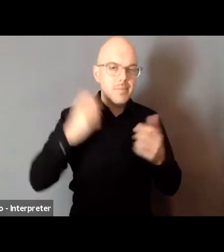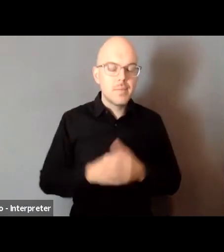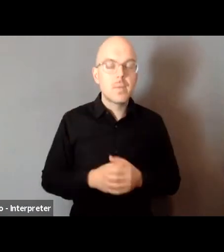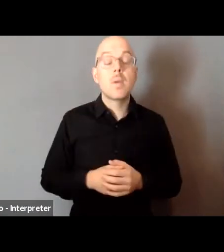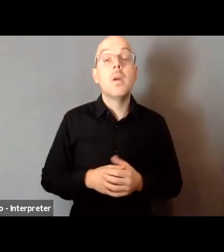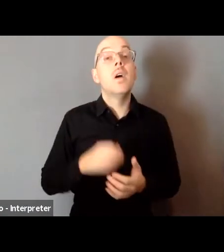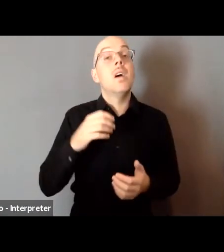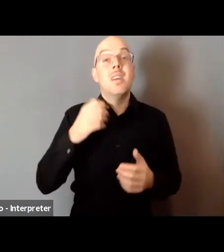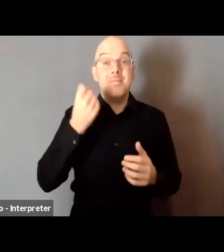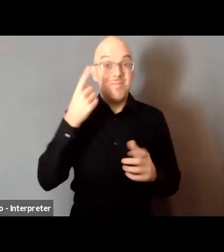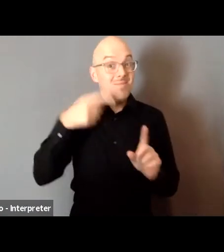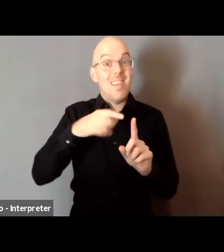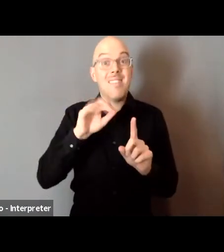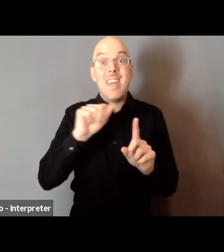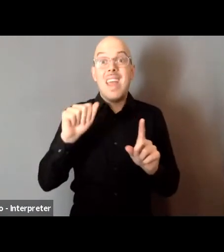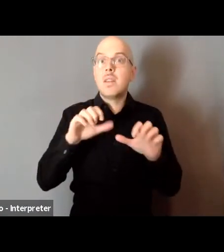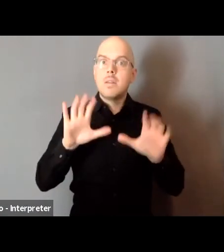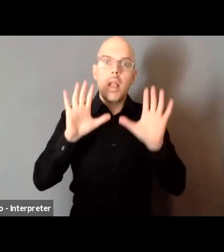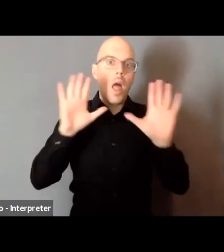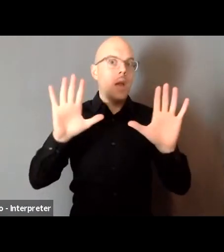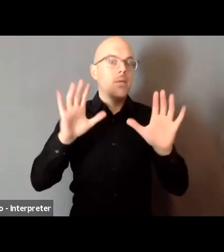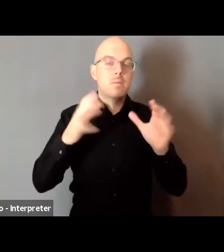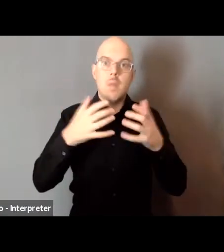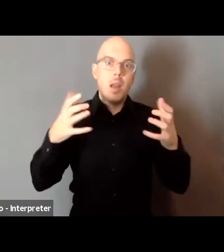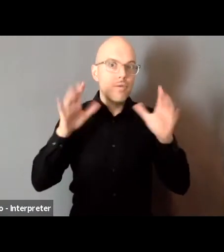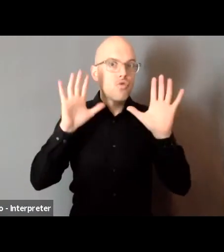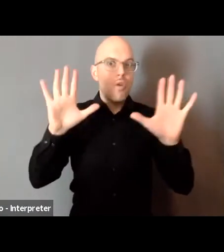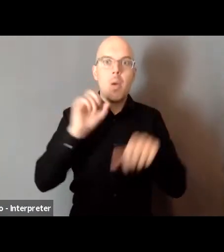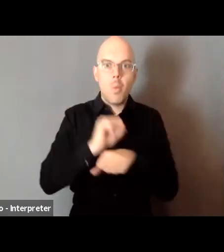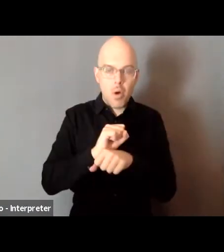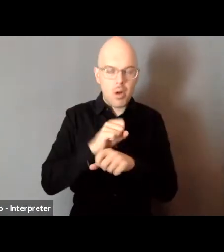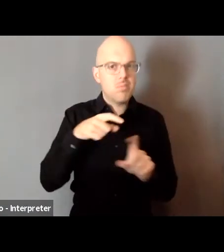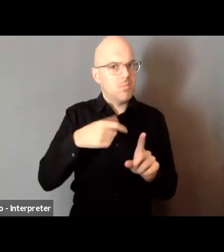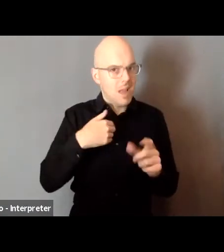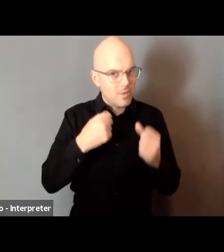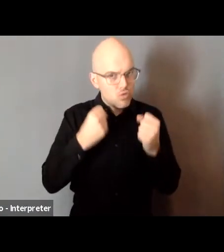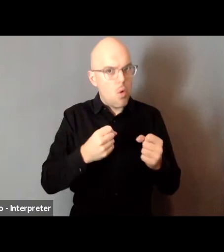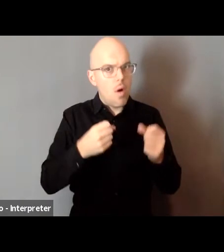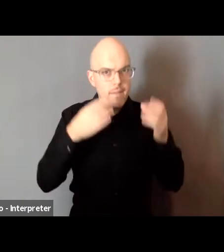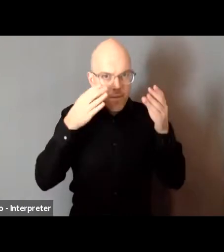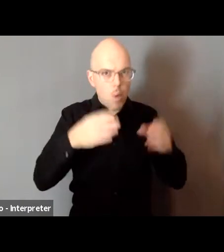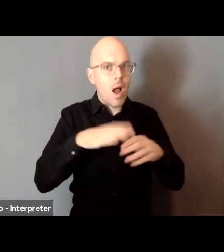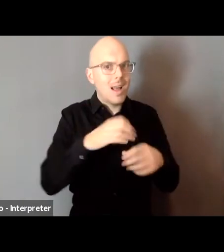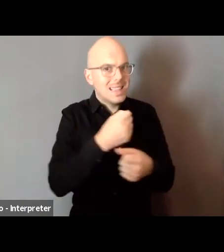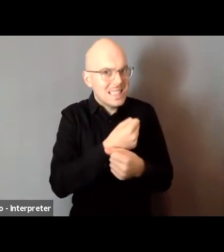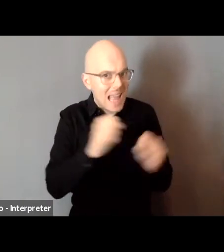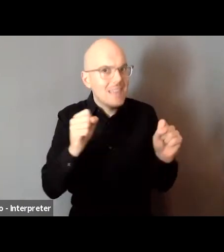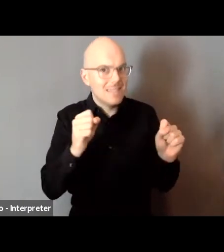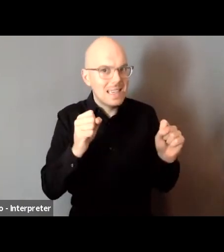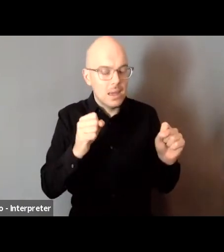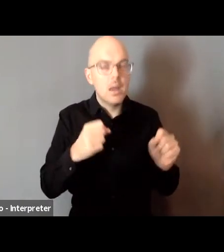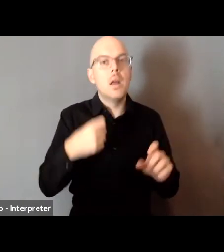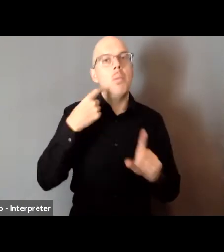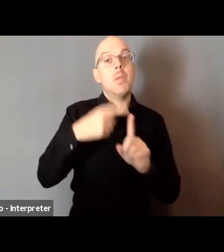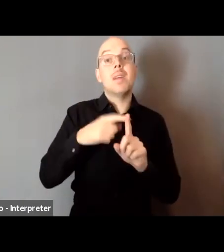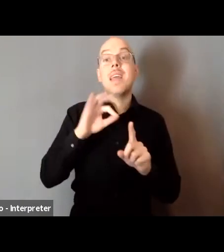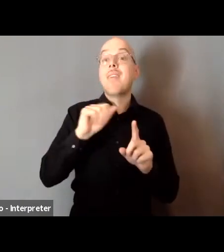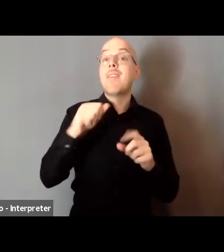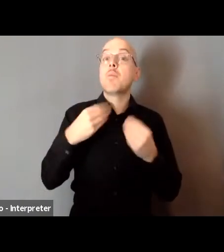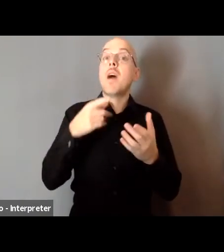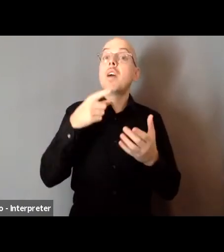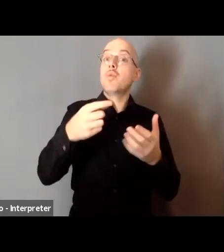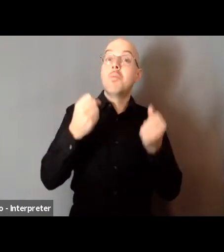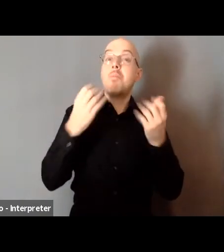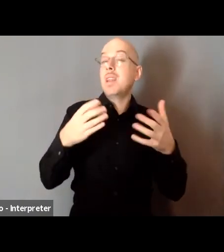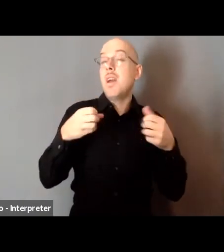It has a very focused safety mission, but it also has a lot of opportunity to be in either